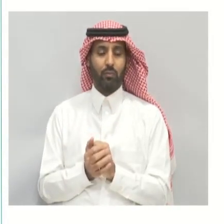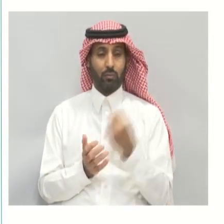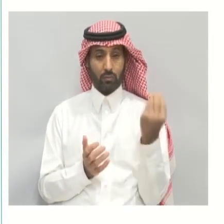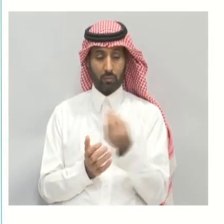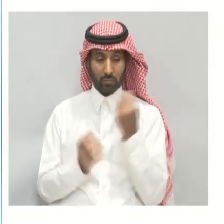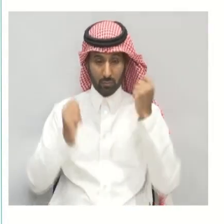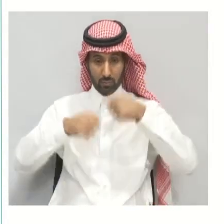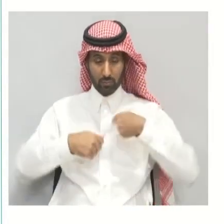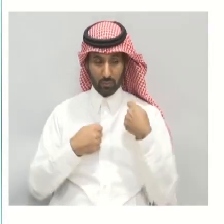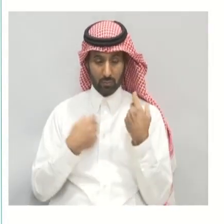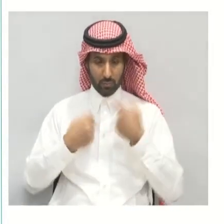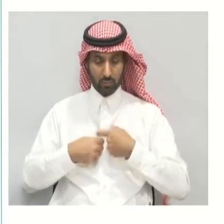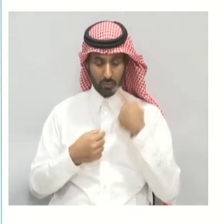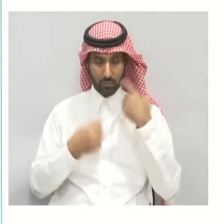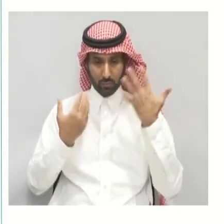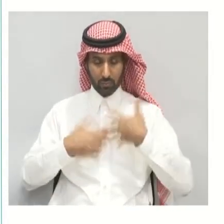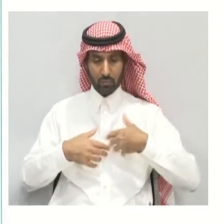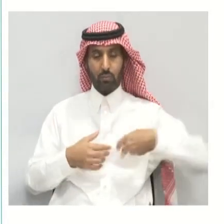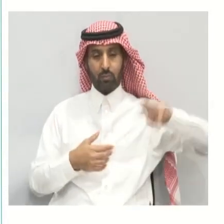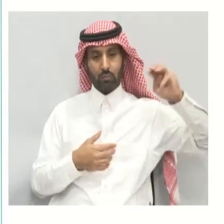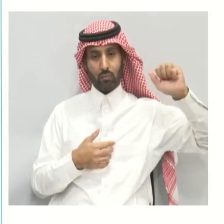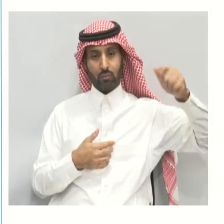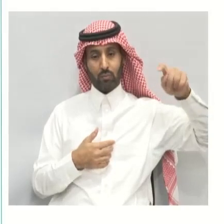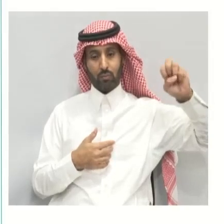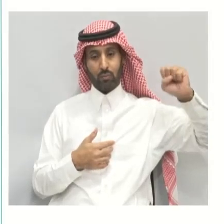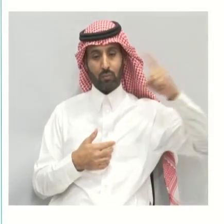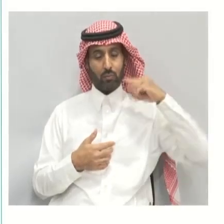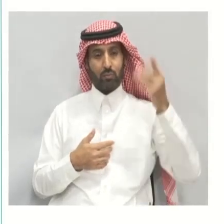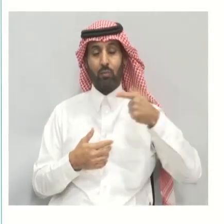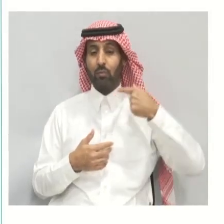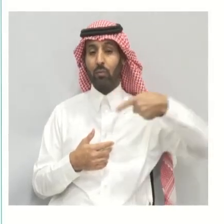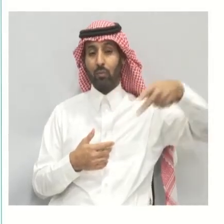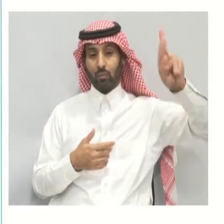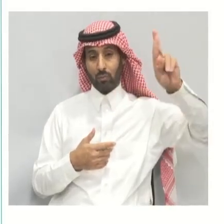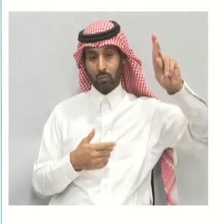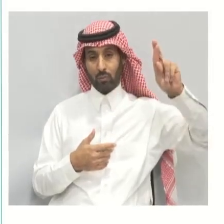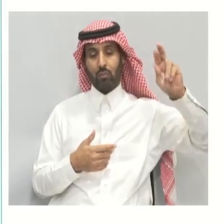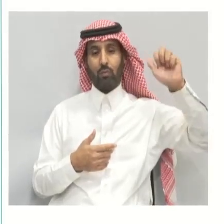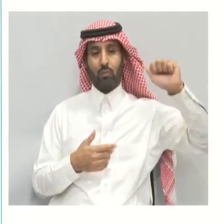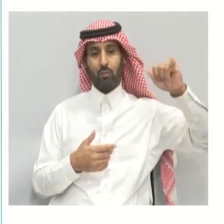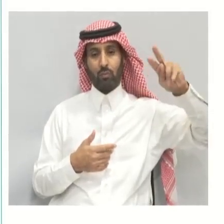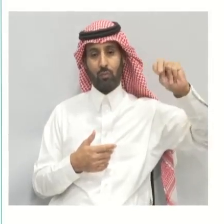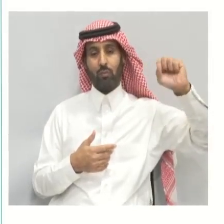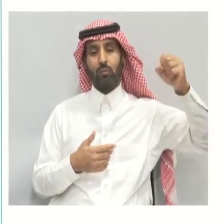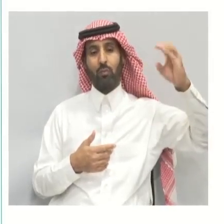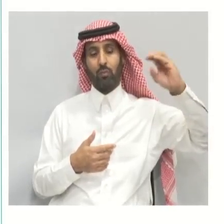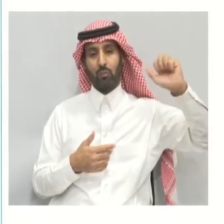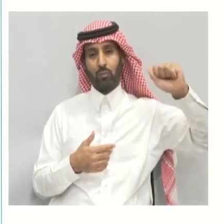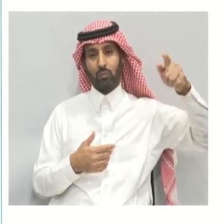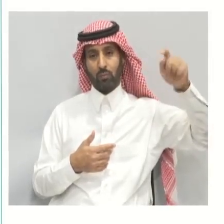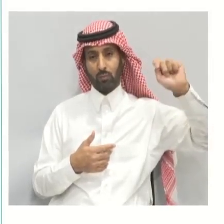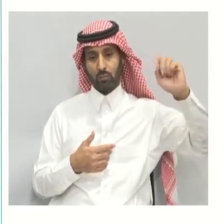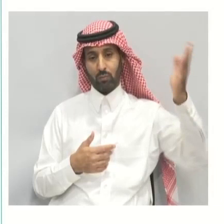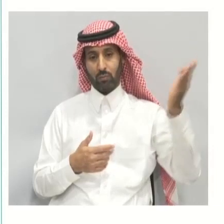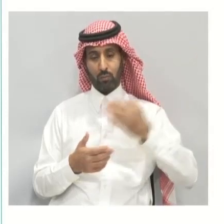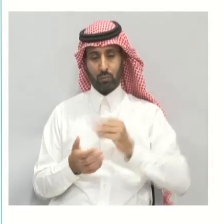visitors wear waterproof jackets or raincoats with hoods and rubber boots or